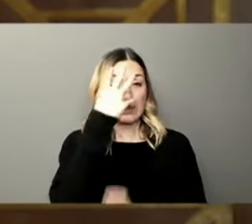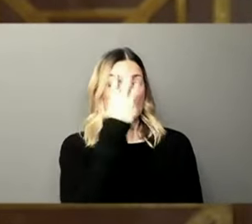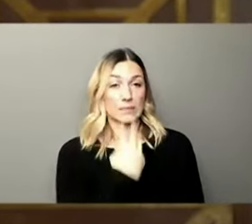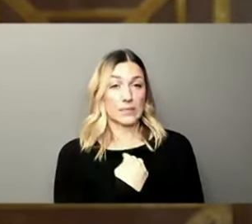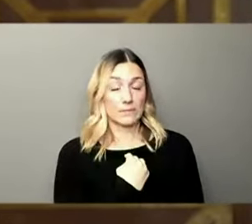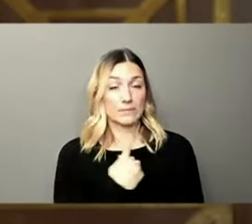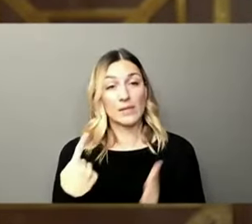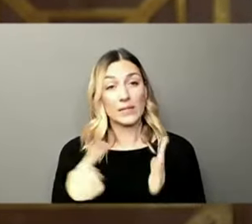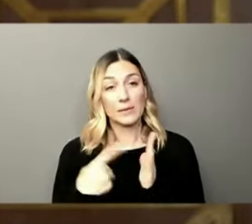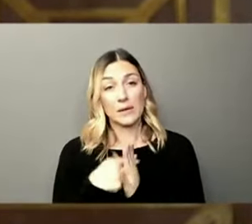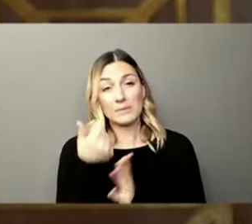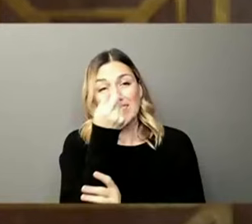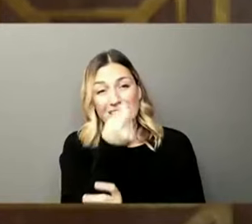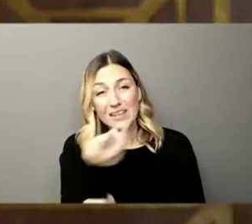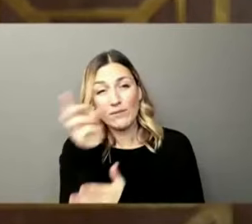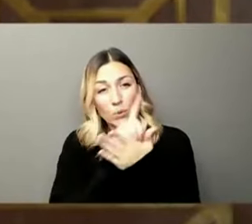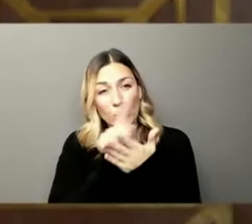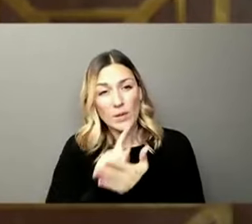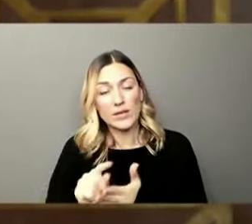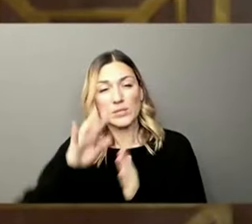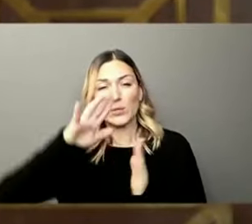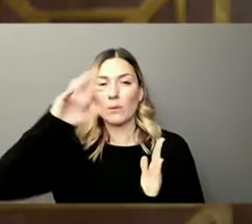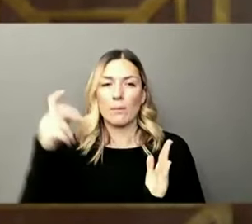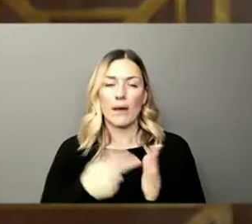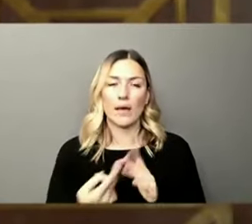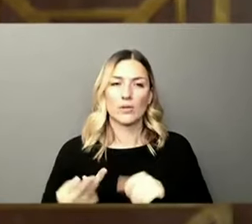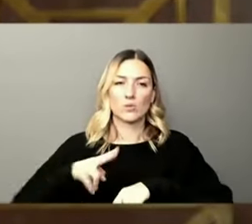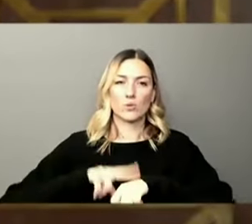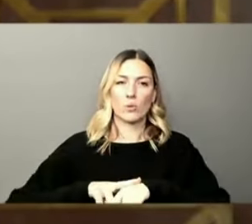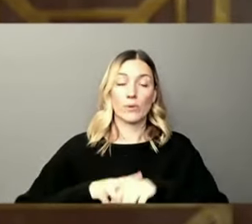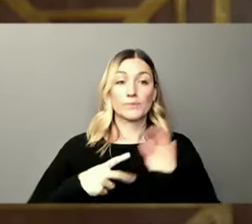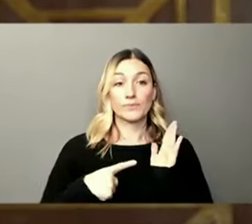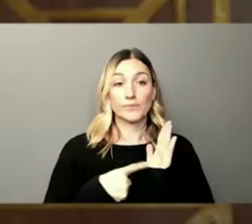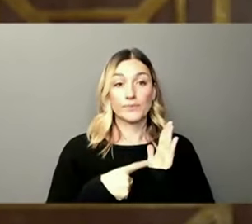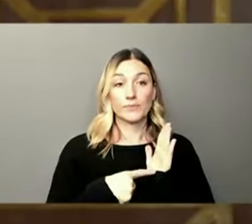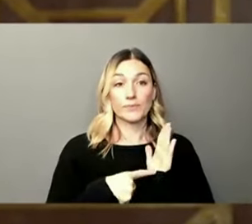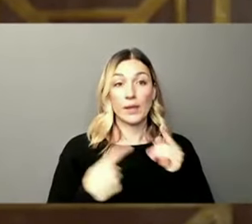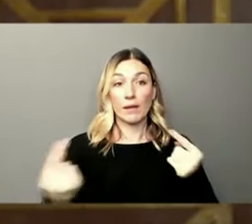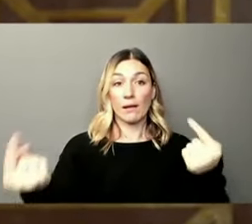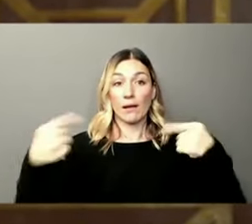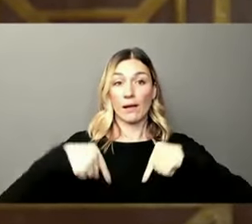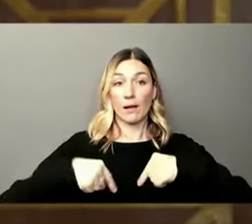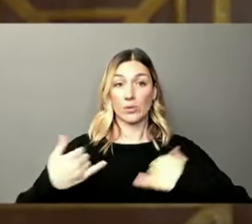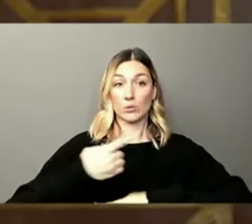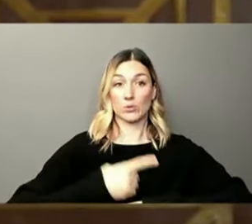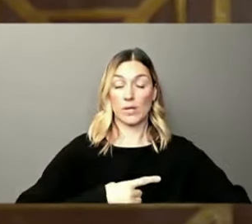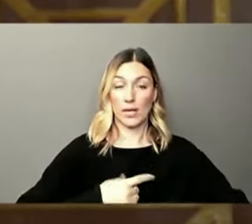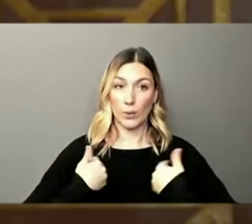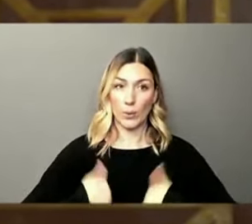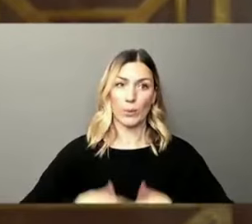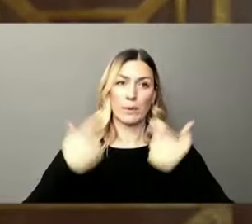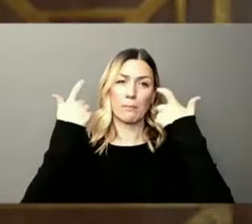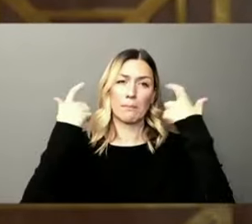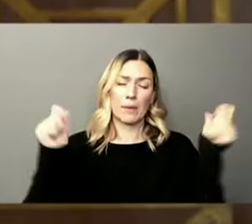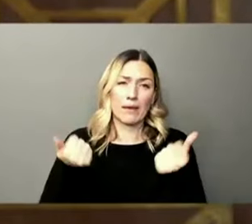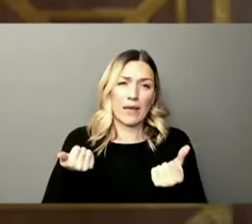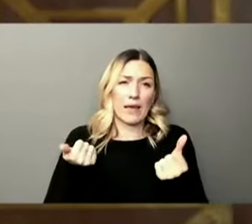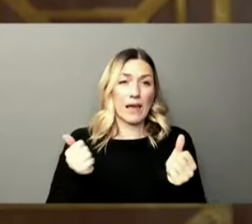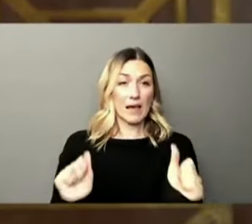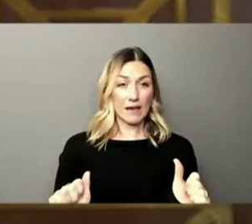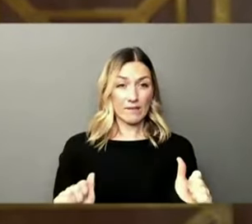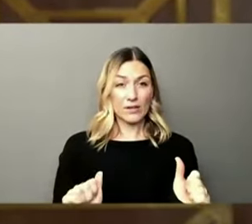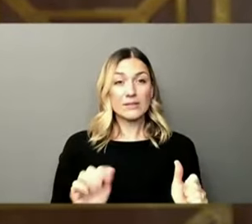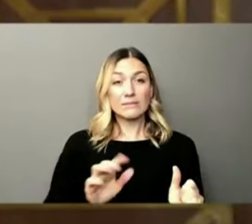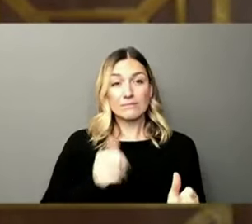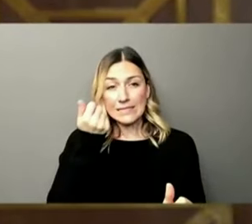weeks for me to get back to my baseline. For example, coming to testify today has been a huge effort, and I know that I will need several